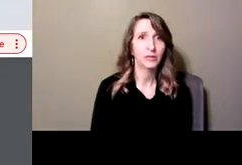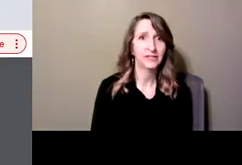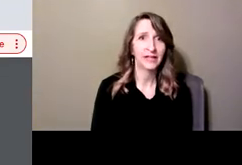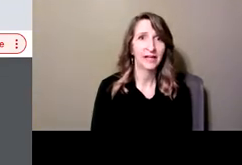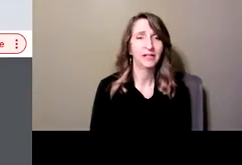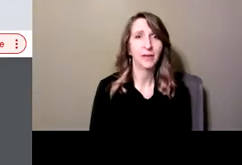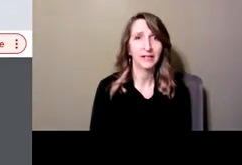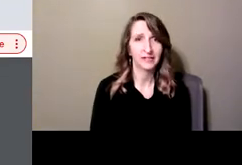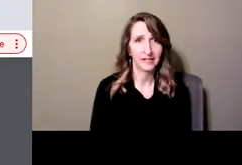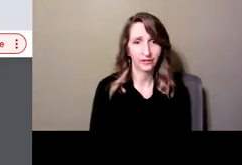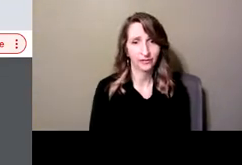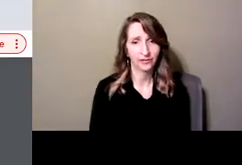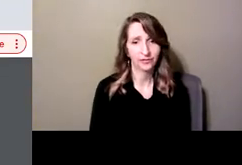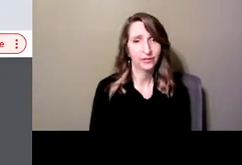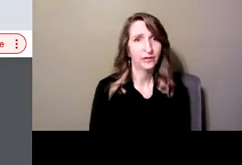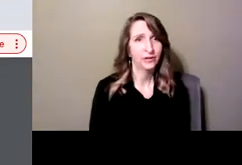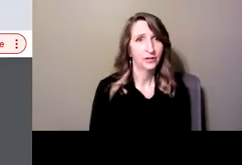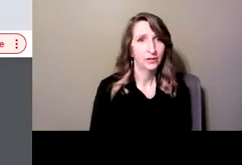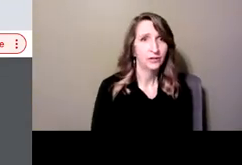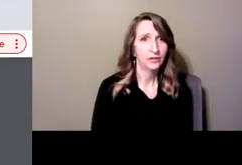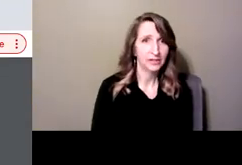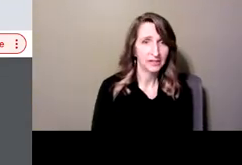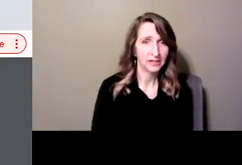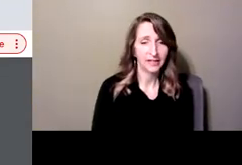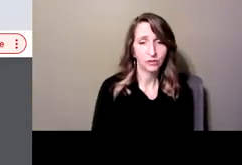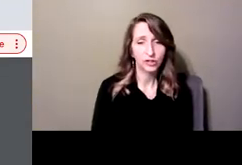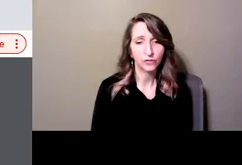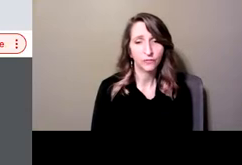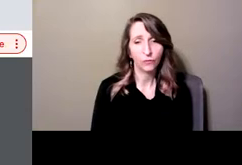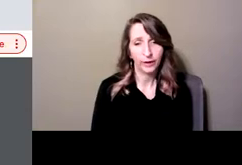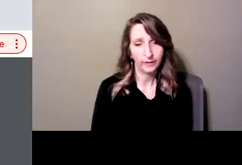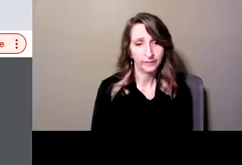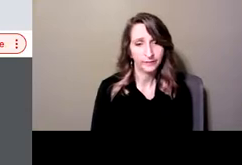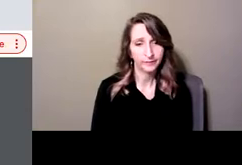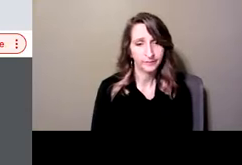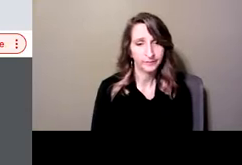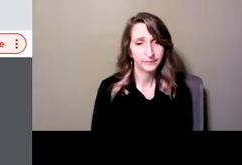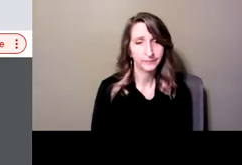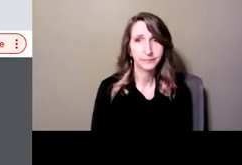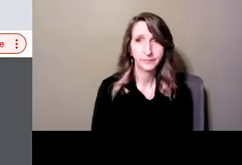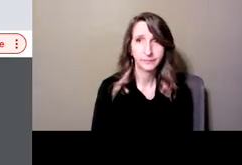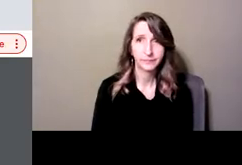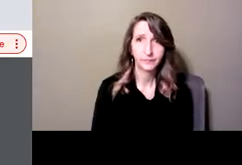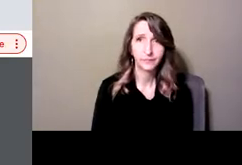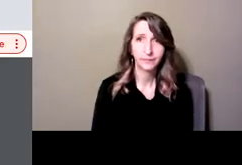Southwestern Louisiana Independence Center. You can see that, that's region 4.